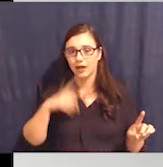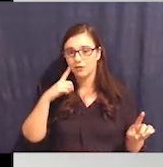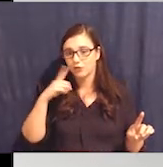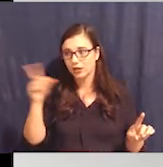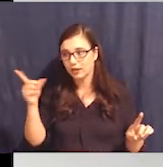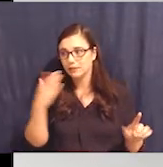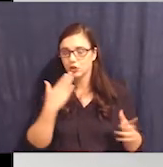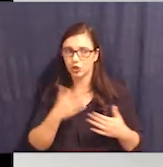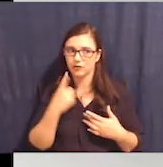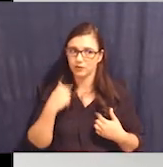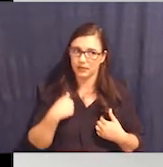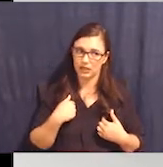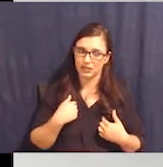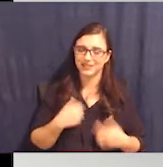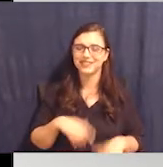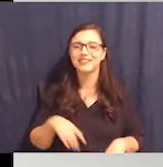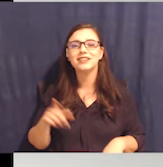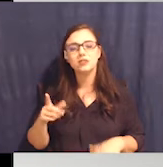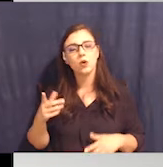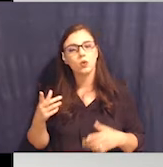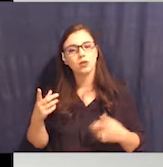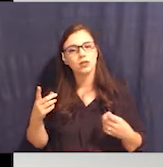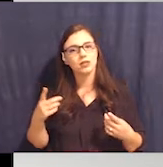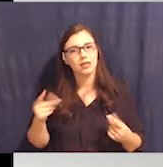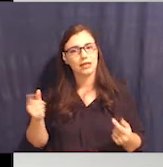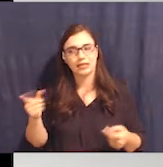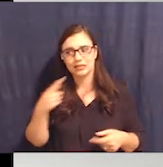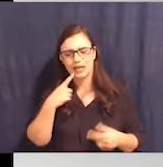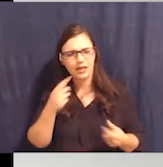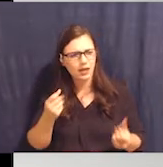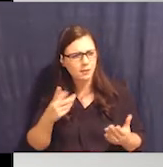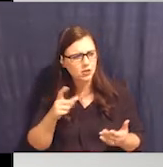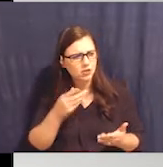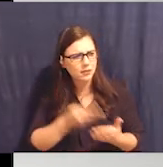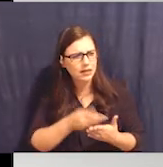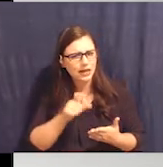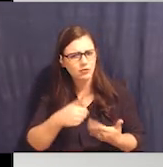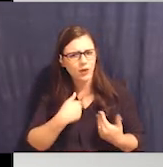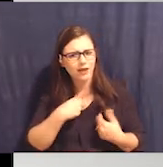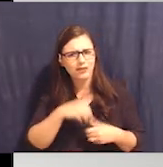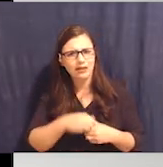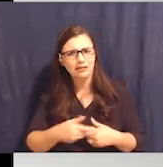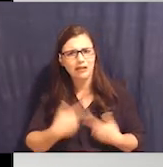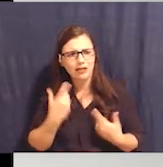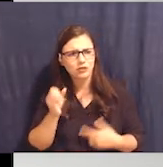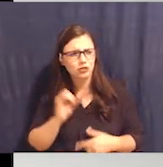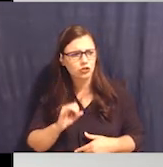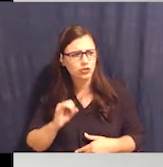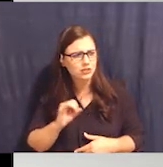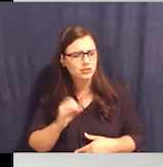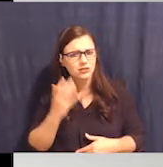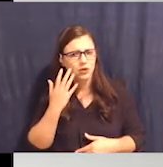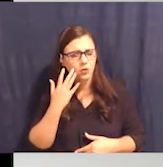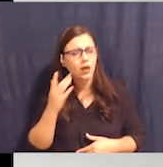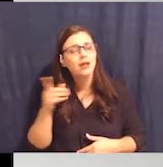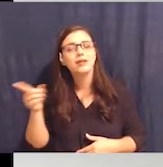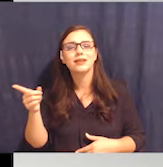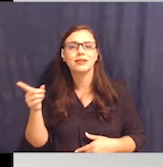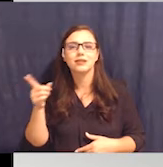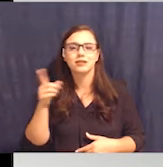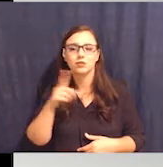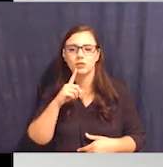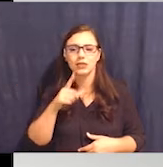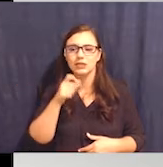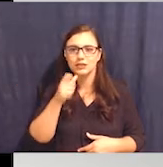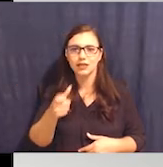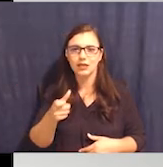for him, good for me. All of a sudden, he was saying, how much money do we need to have in life insurance? How come? You know, he